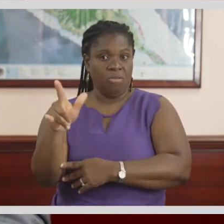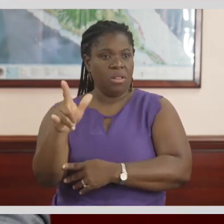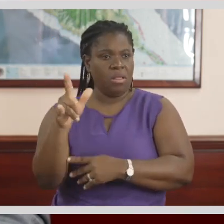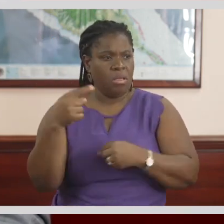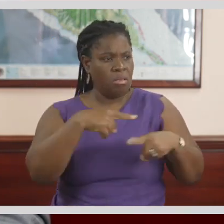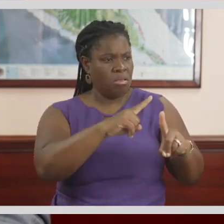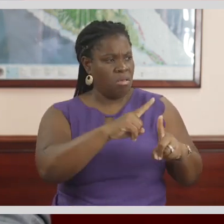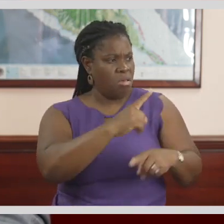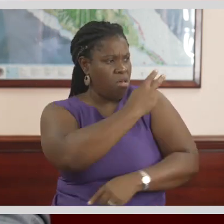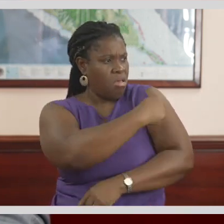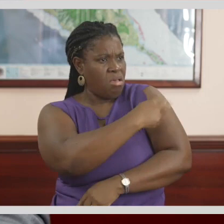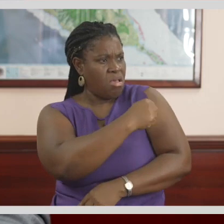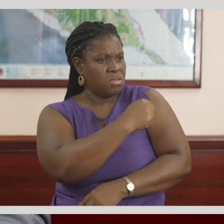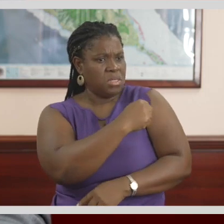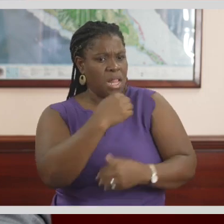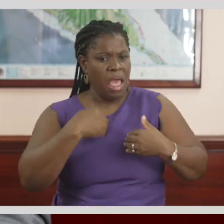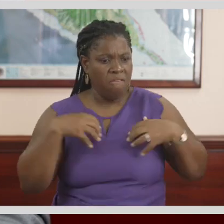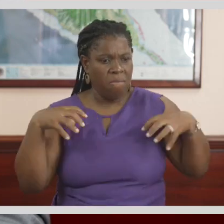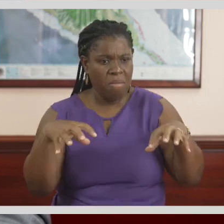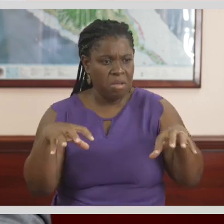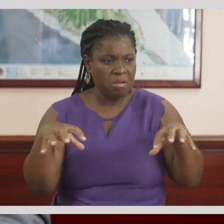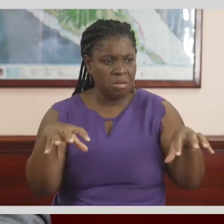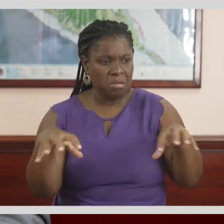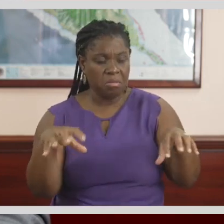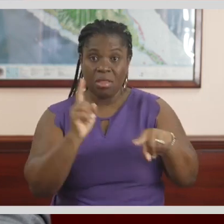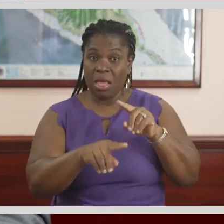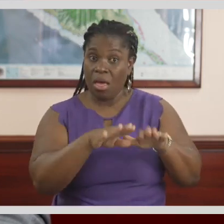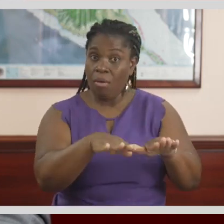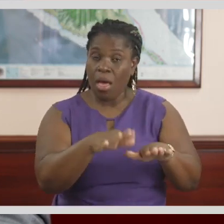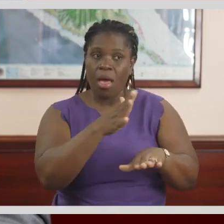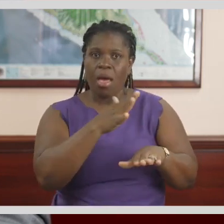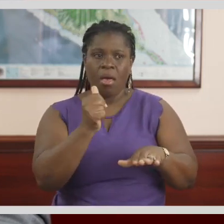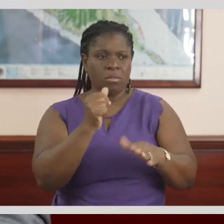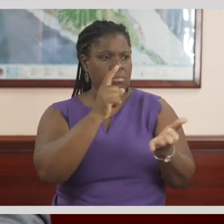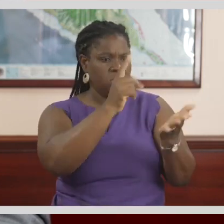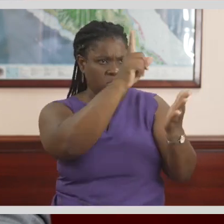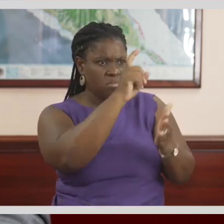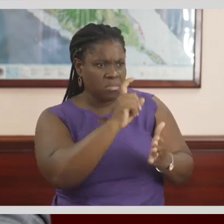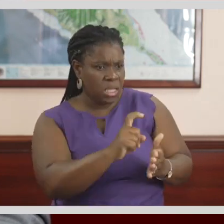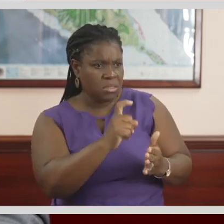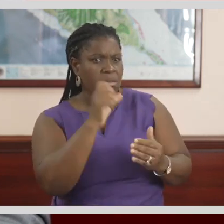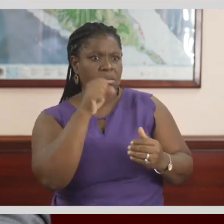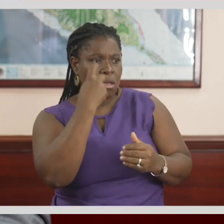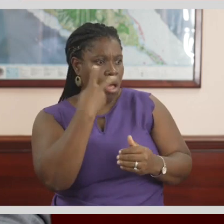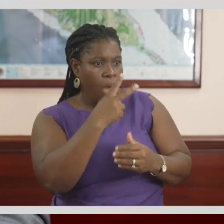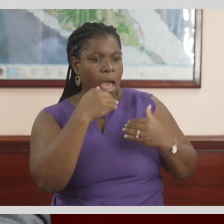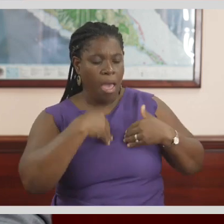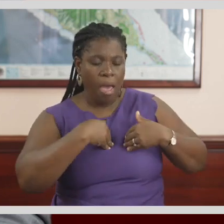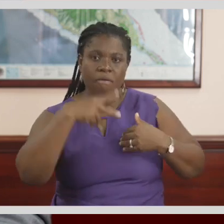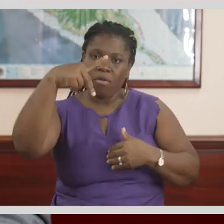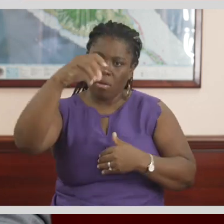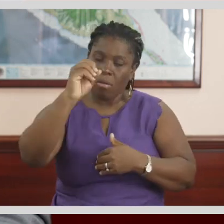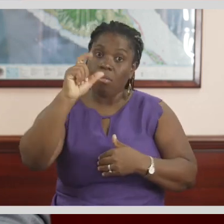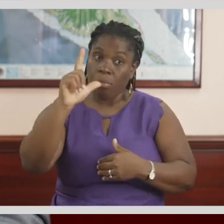history presented to health facilities with paralysis of limbs and were tested and diagnosed with polio in New